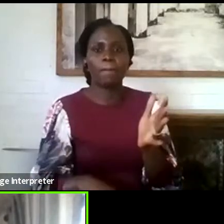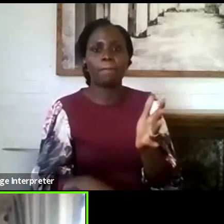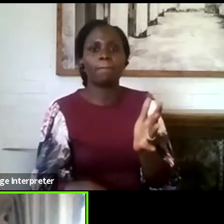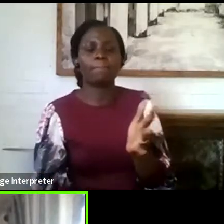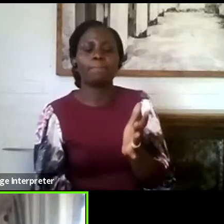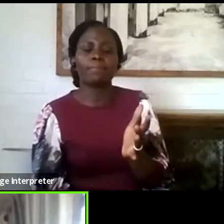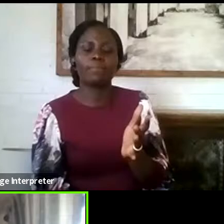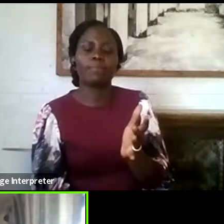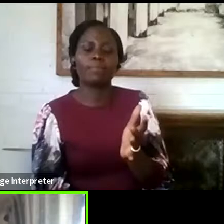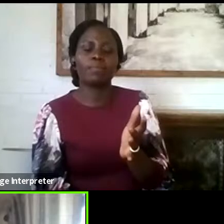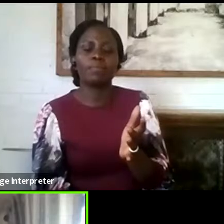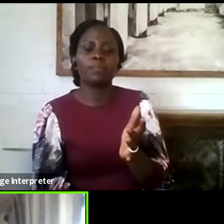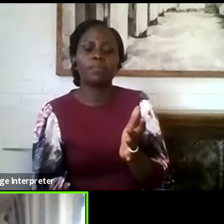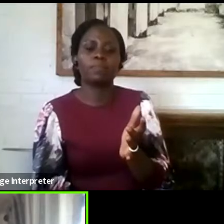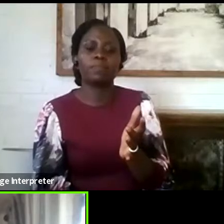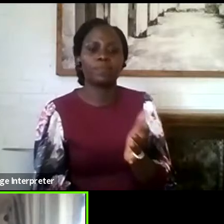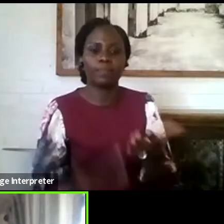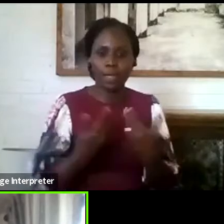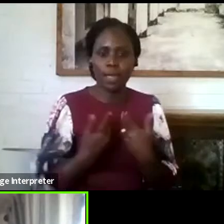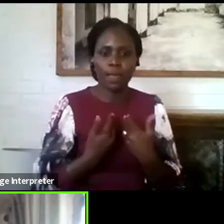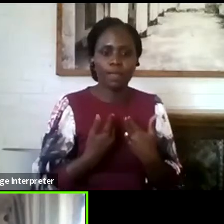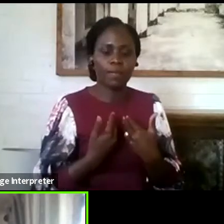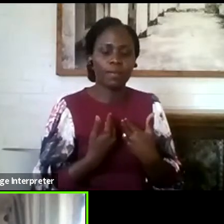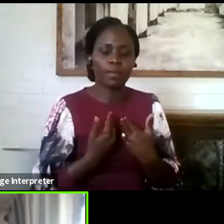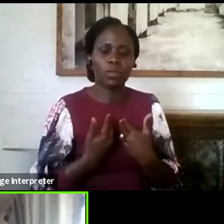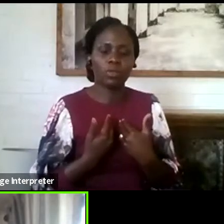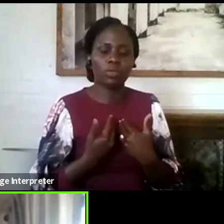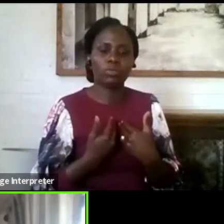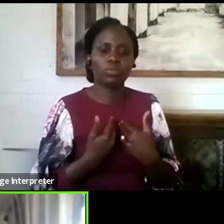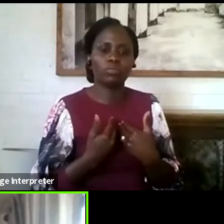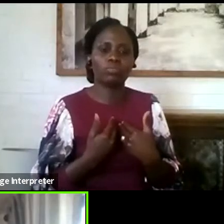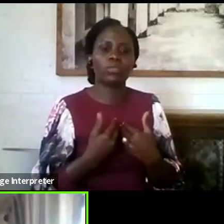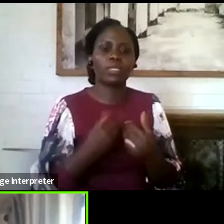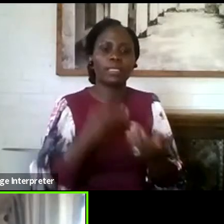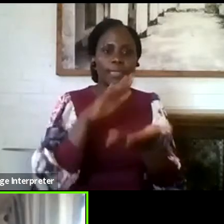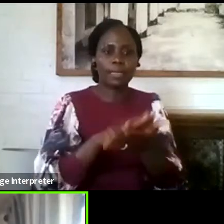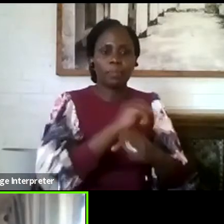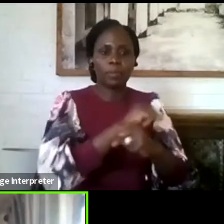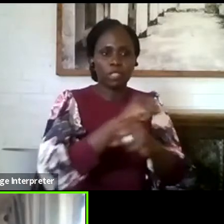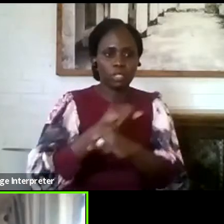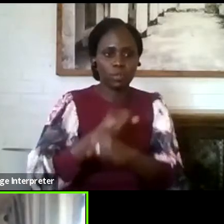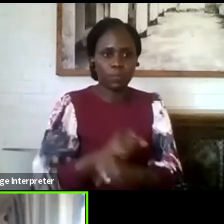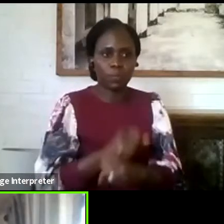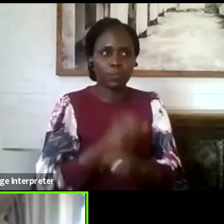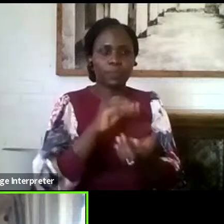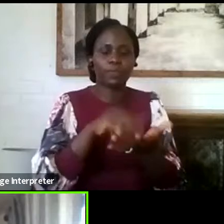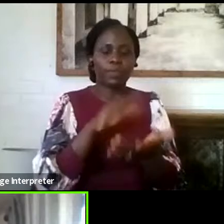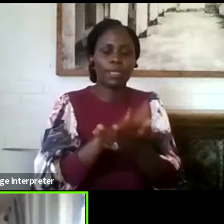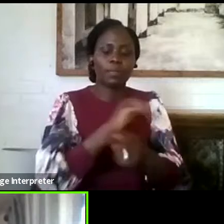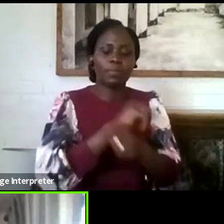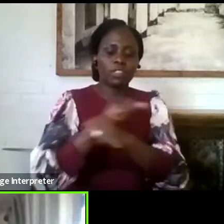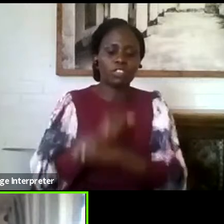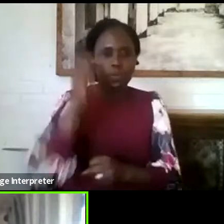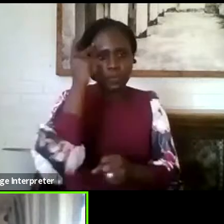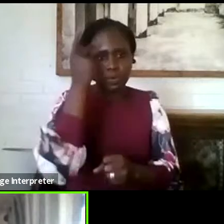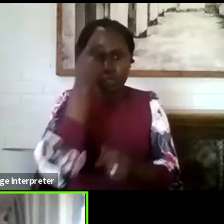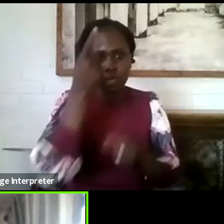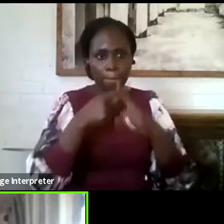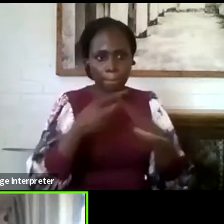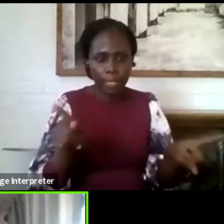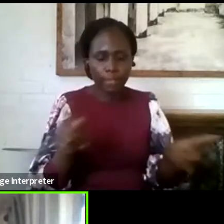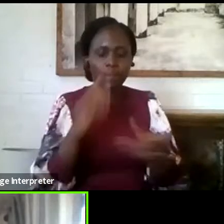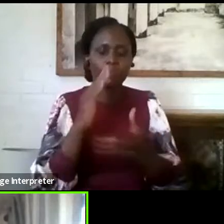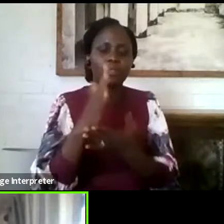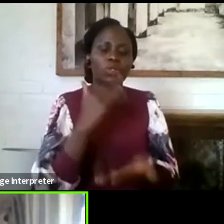so they have a data protection, they have data protection policies, but because the process